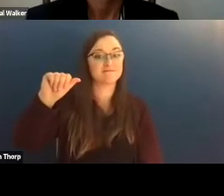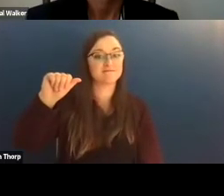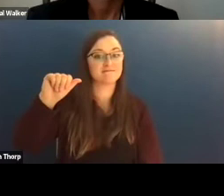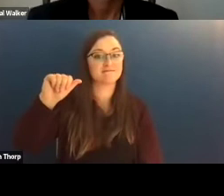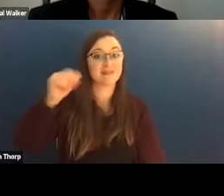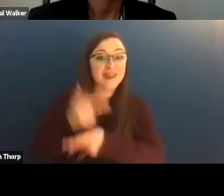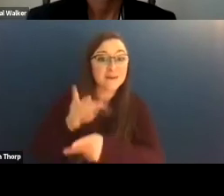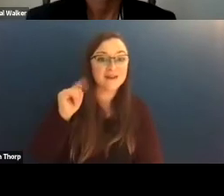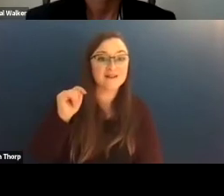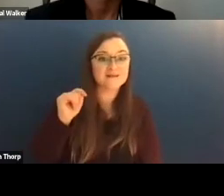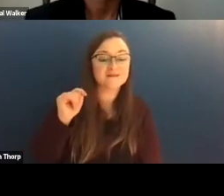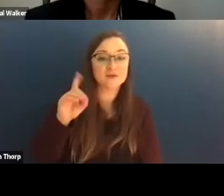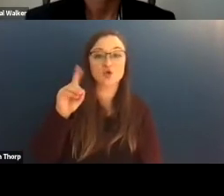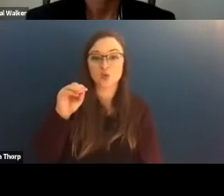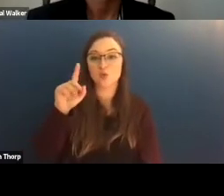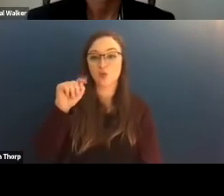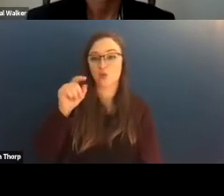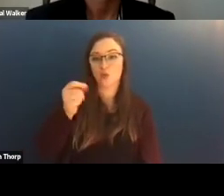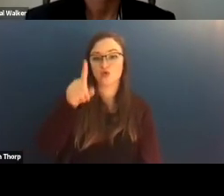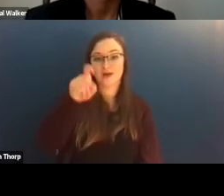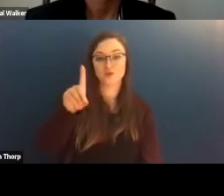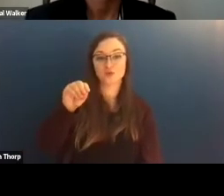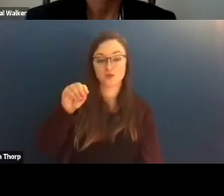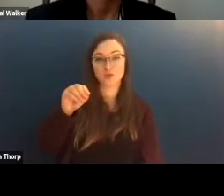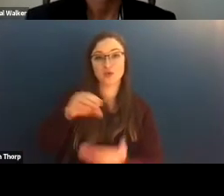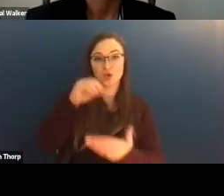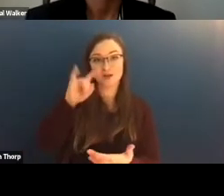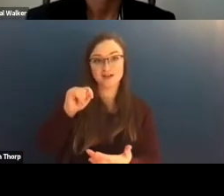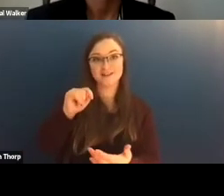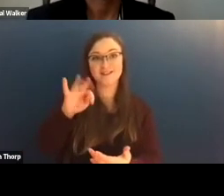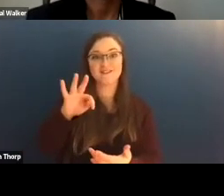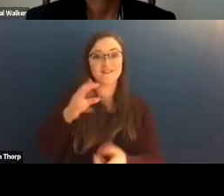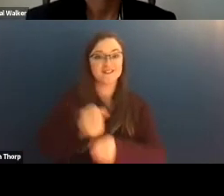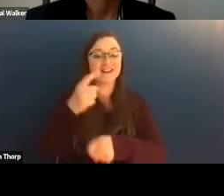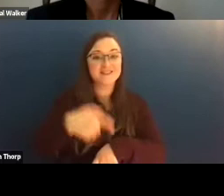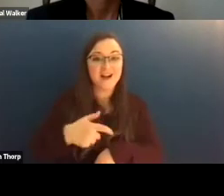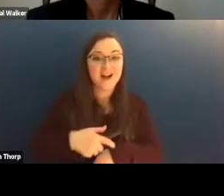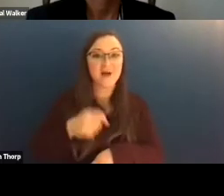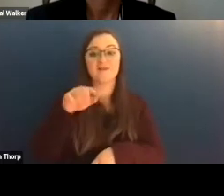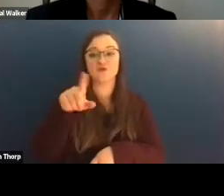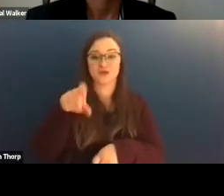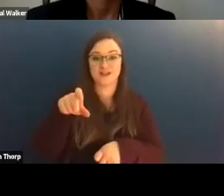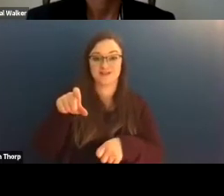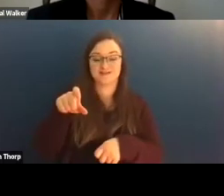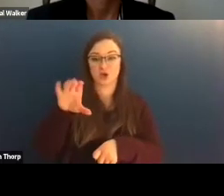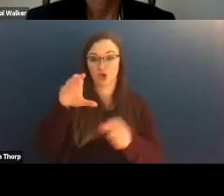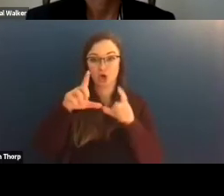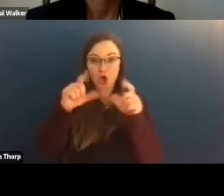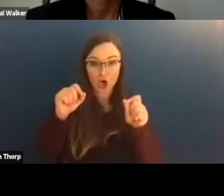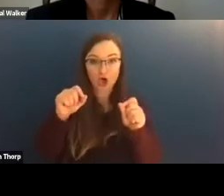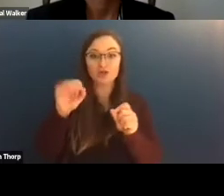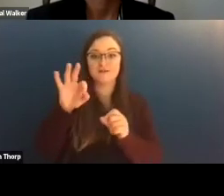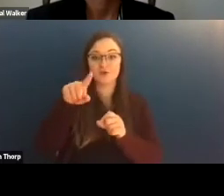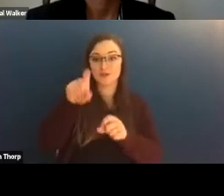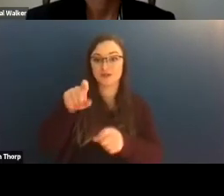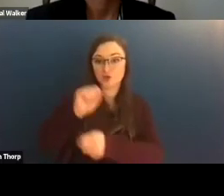Keep it. Do what you need to do to learn it. And if it takes you a little longer, if you need more flashcards, if you need to work in a group, if you